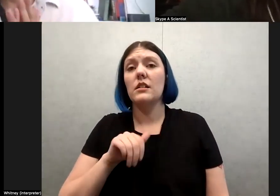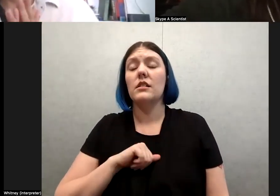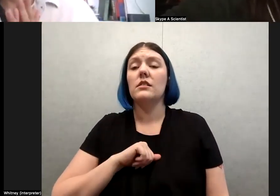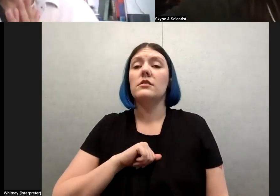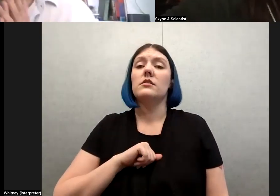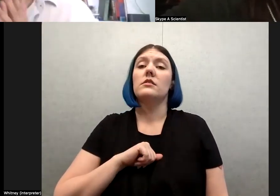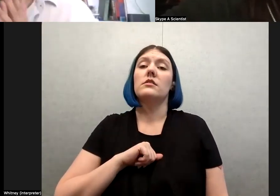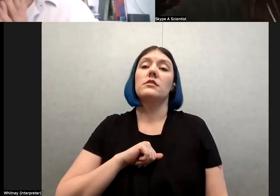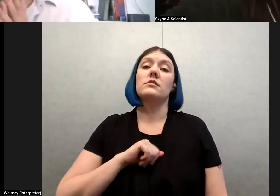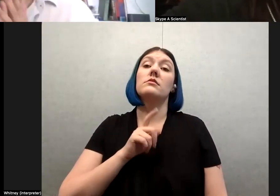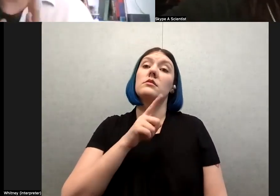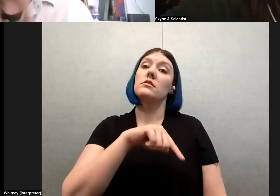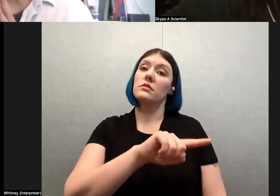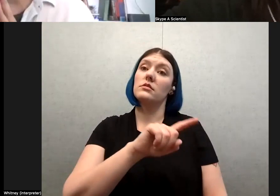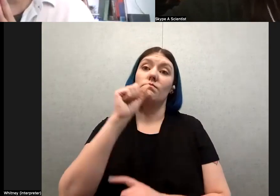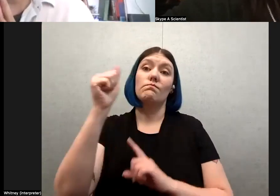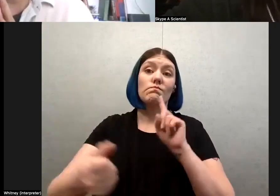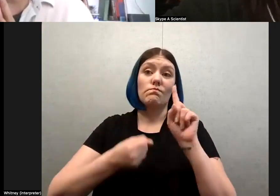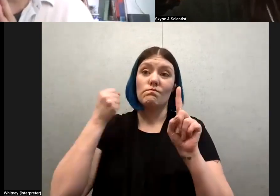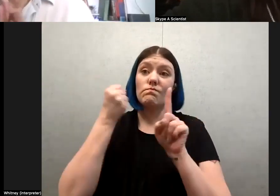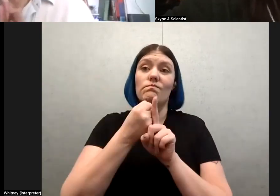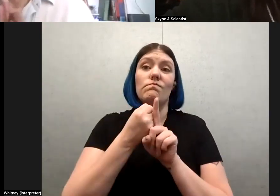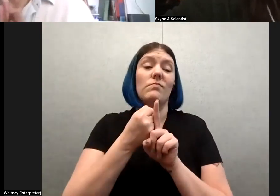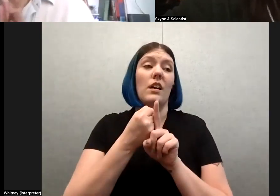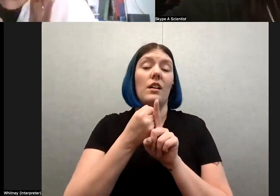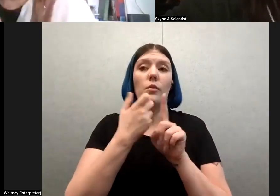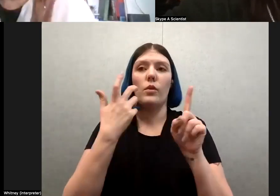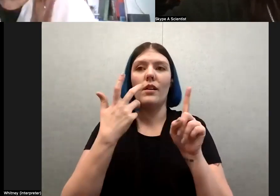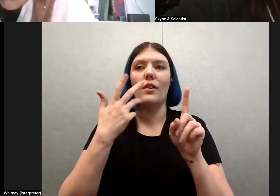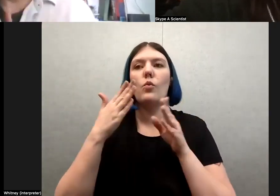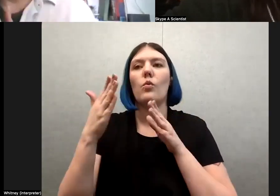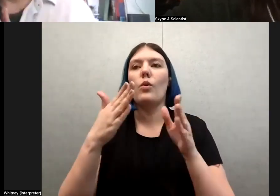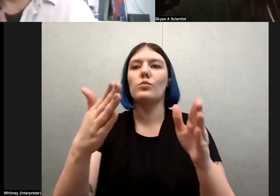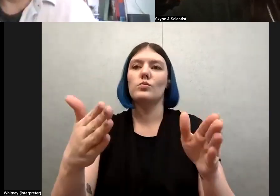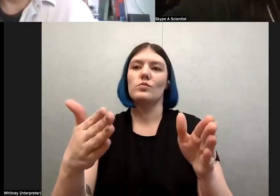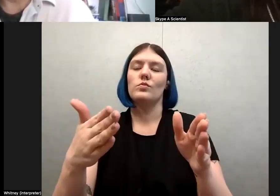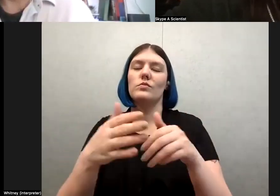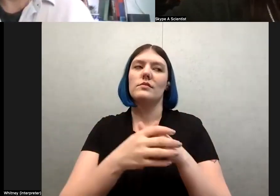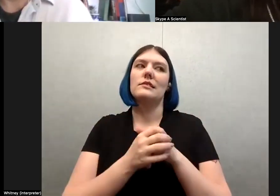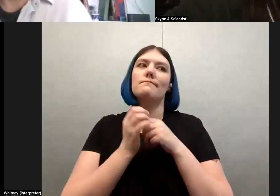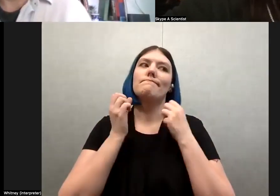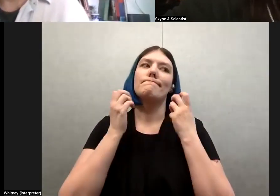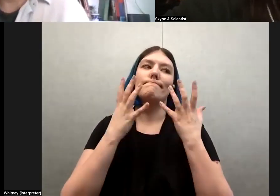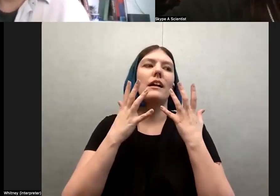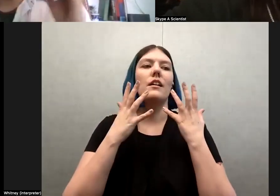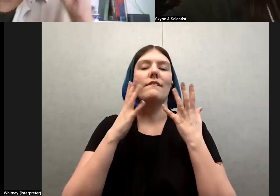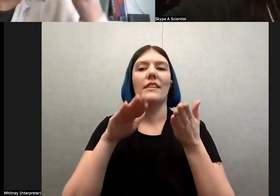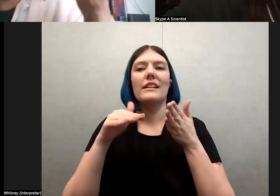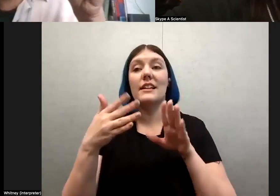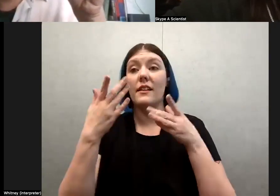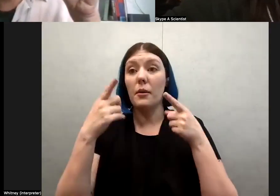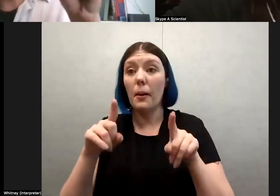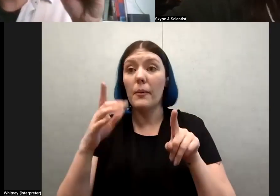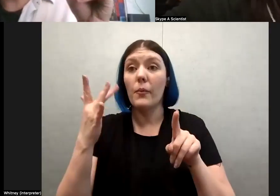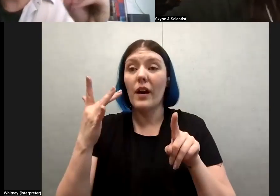and they are really impacted by roads. So most of the deaths to Florida panthers occur from, they're